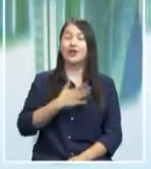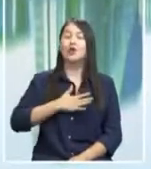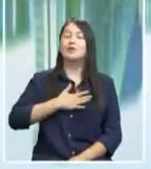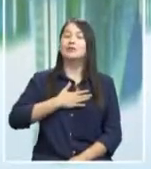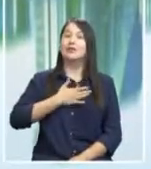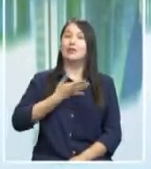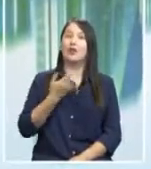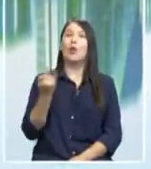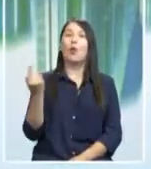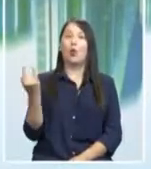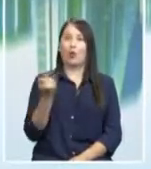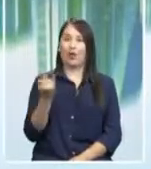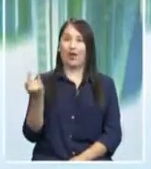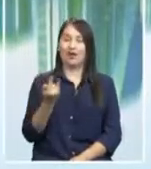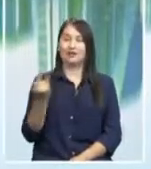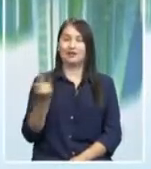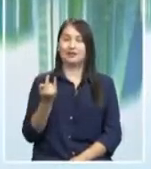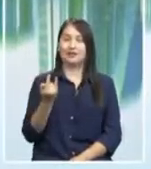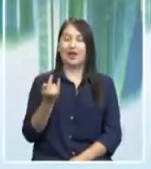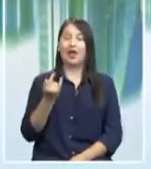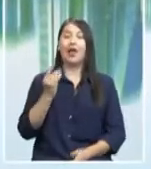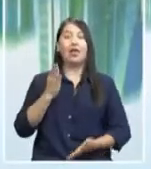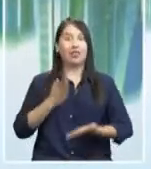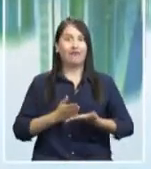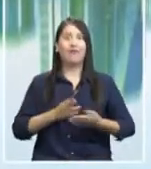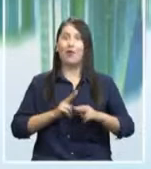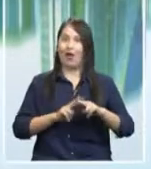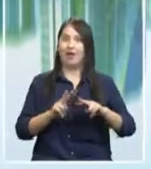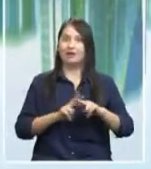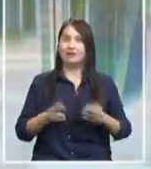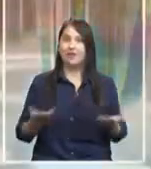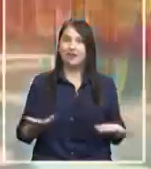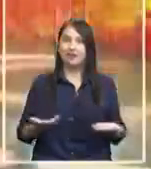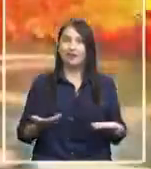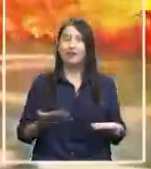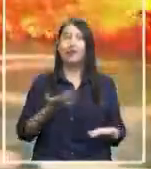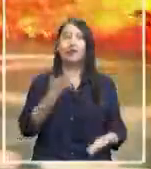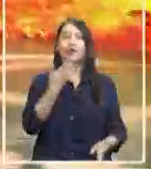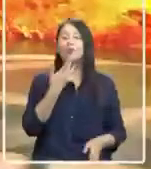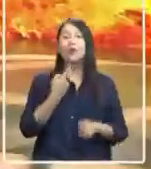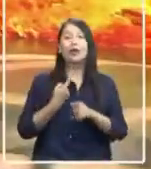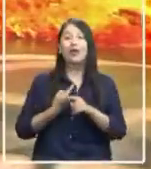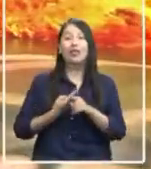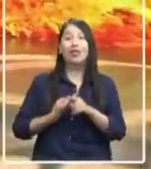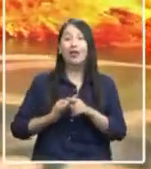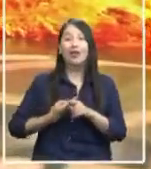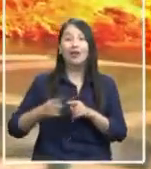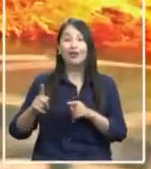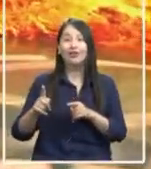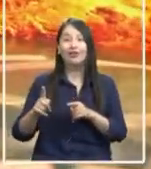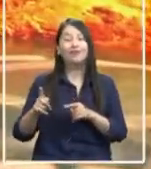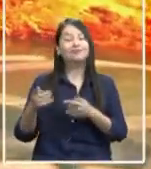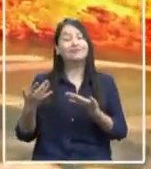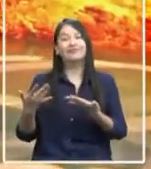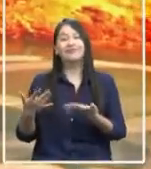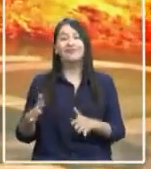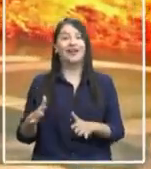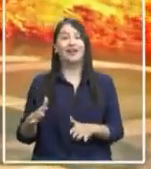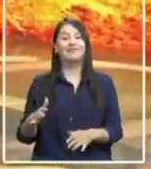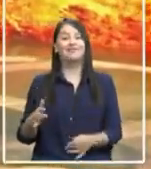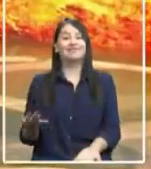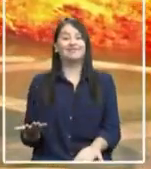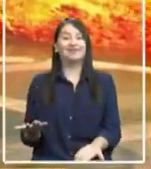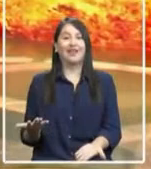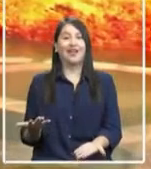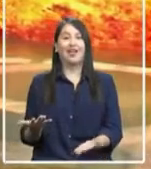do it, otherwise we are finished. Our young people have understood it well.